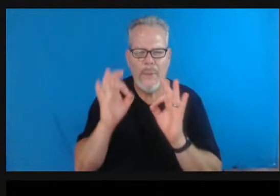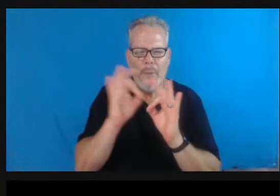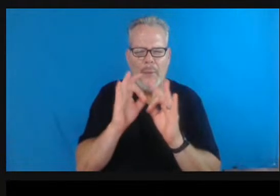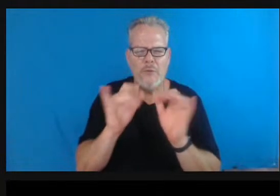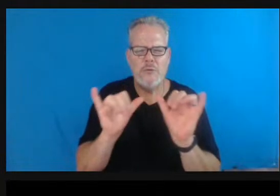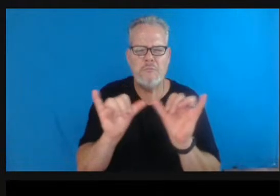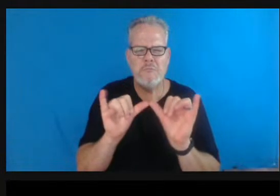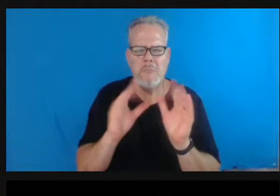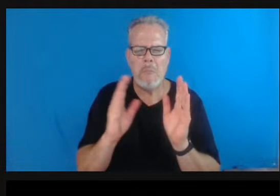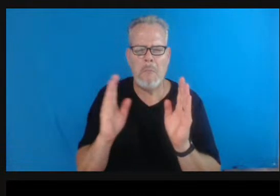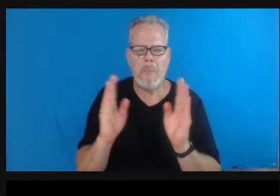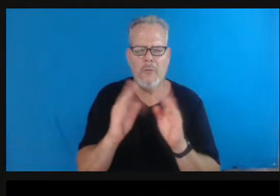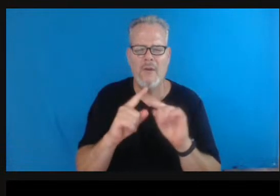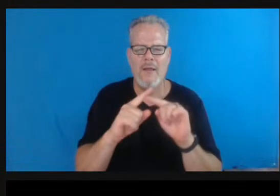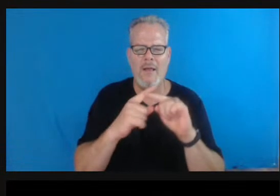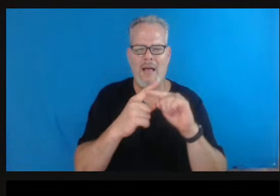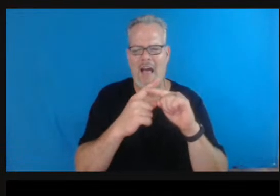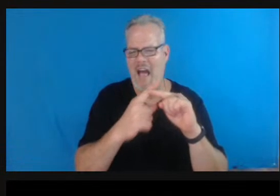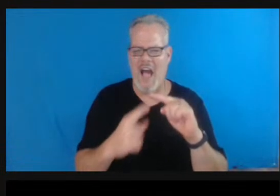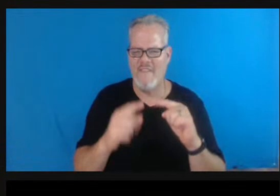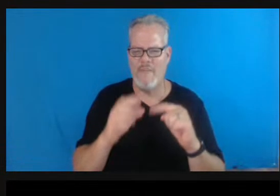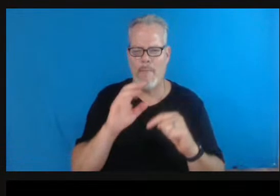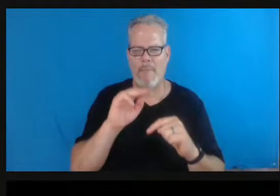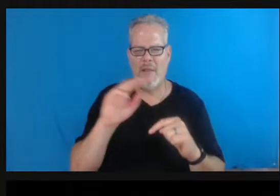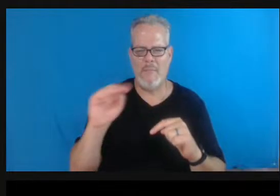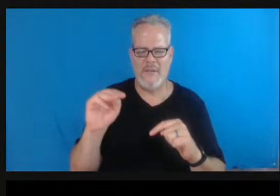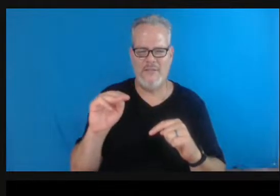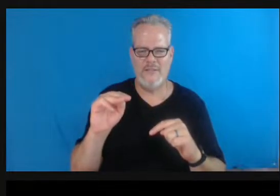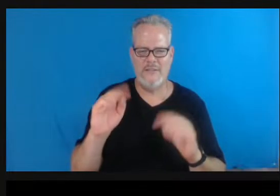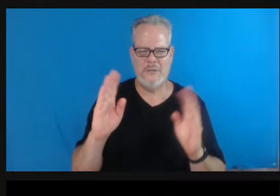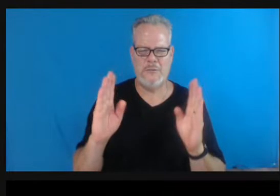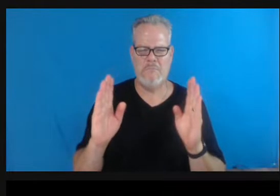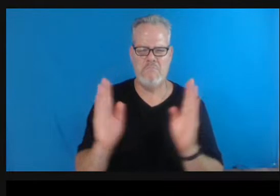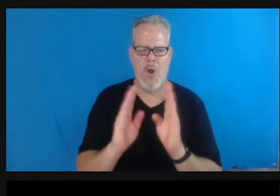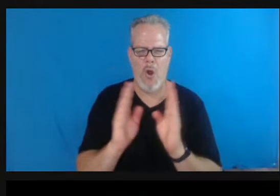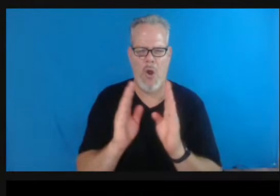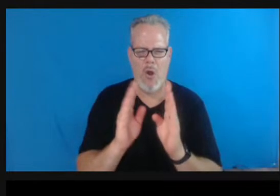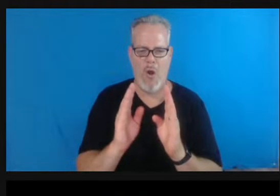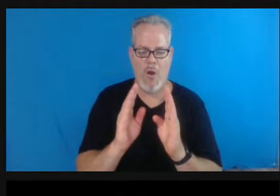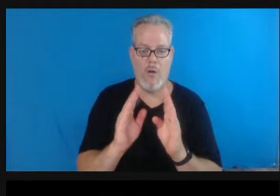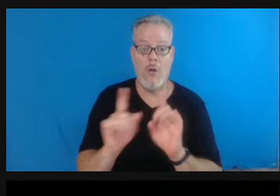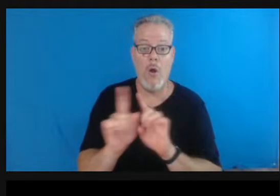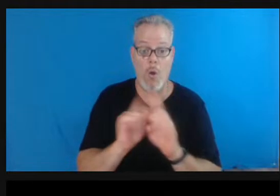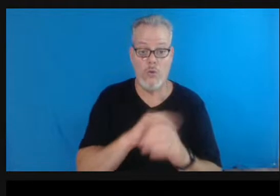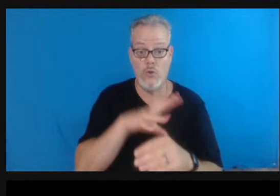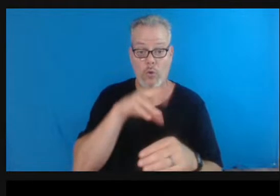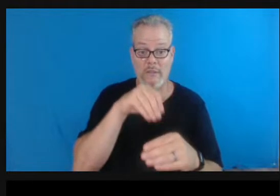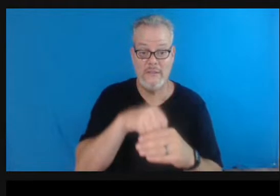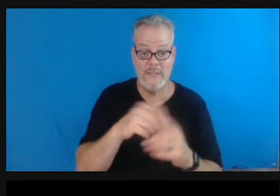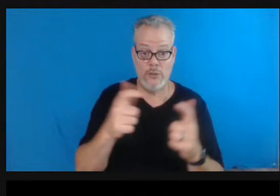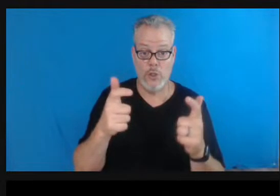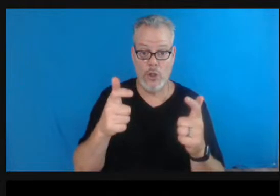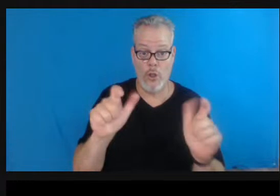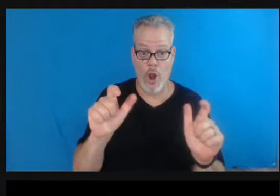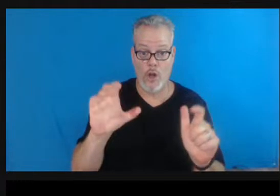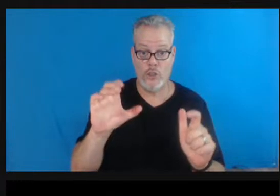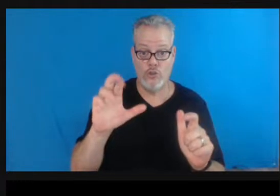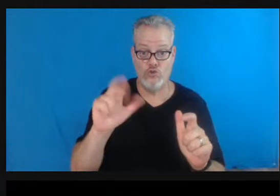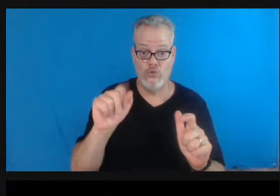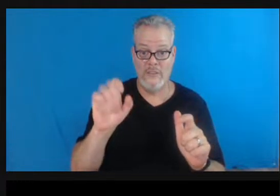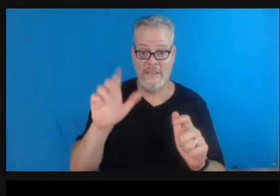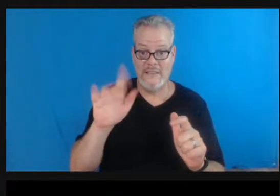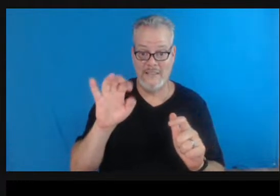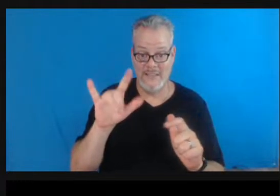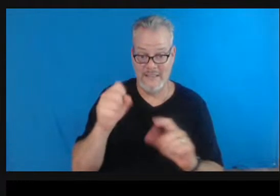0.5 millimeter, 0.02 inches. They also contain larger olivine crystals that have been recycled